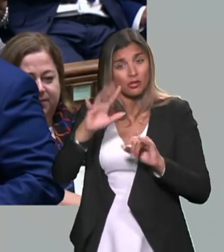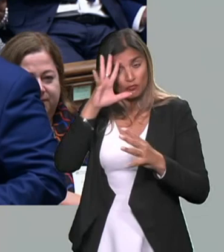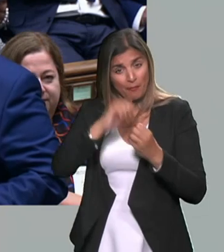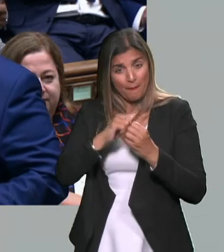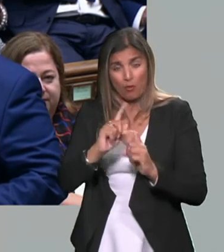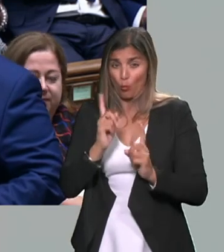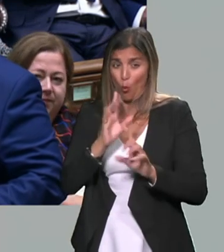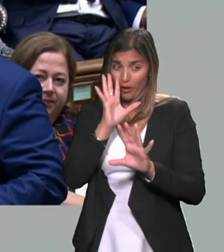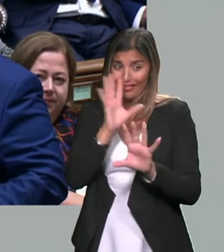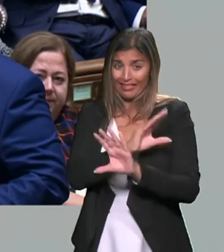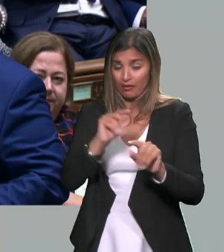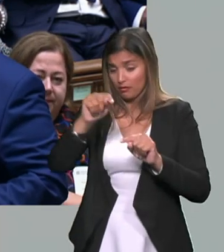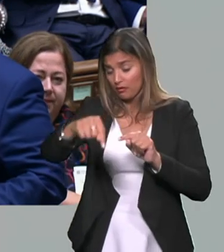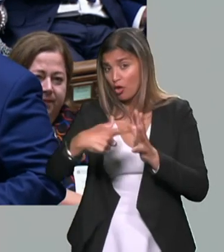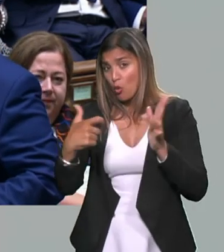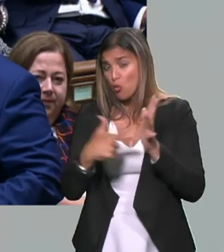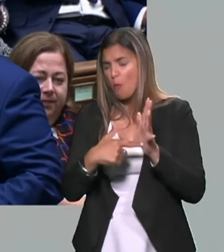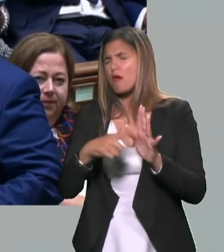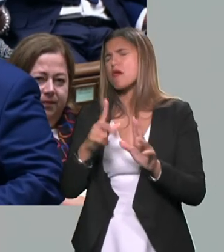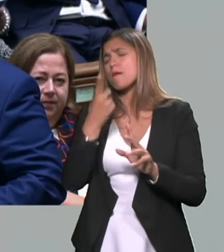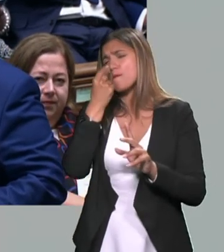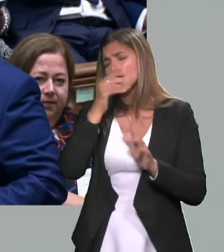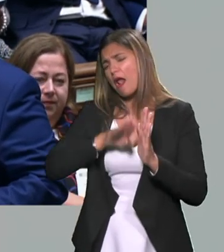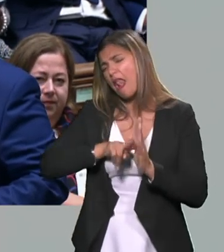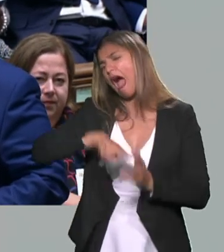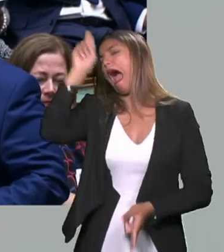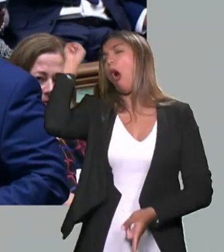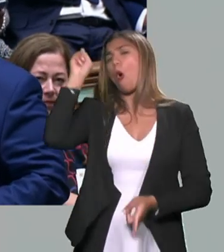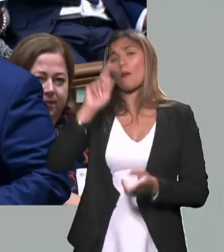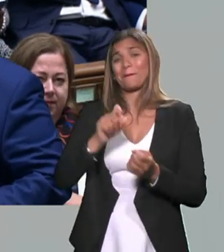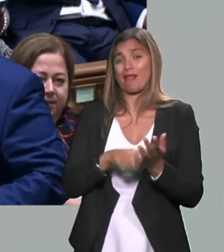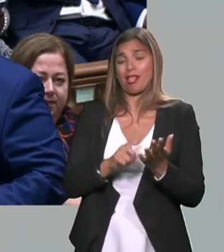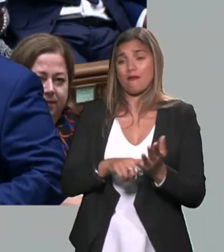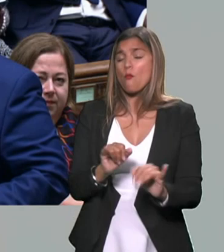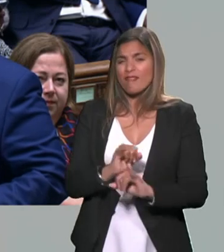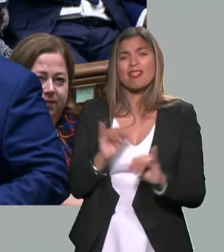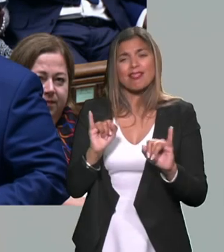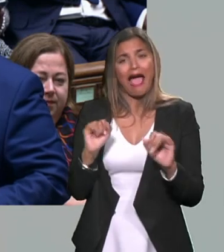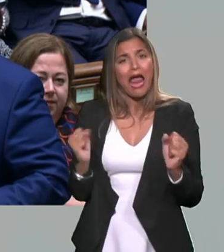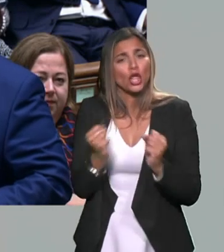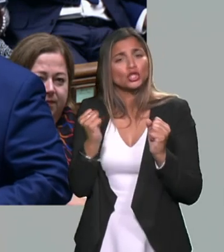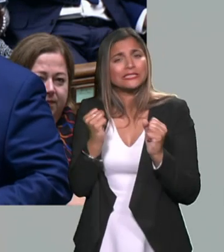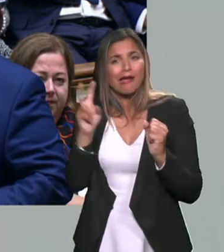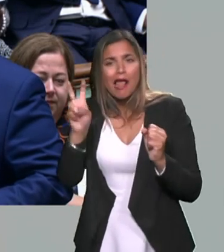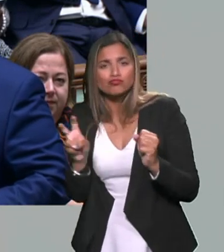£3,244 a year. After a decade of Tory cuts and Brexit price rises, it will mean many families simply can't afford to put food on the